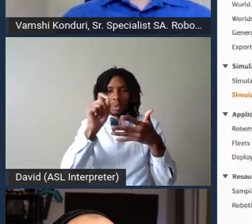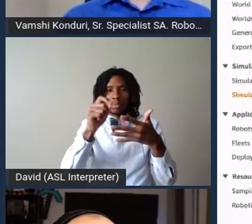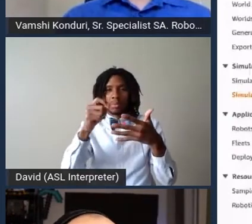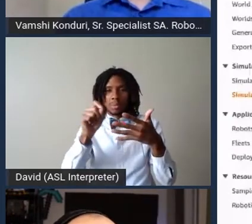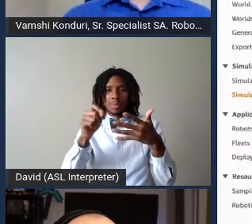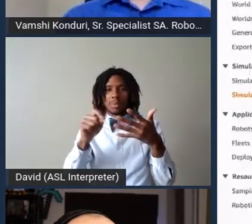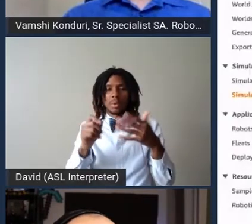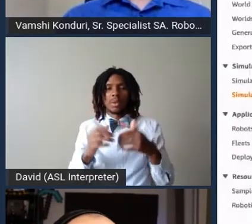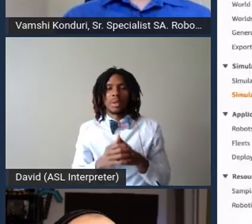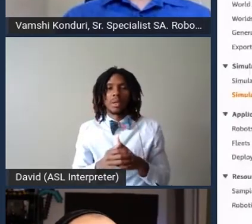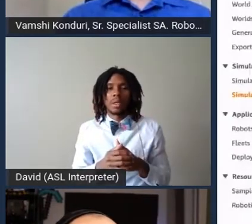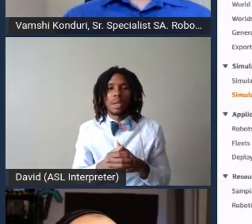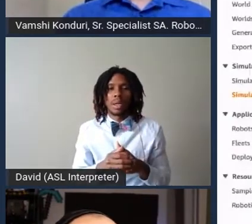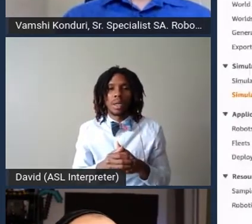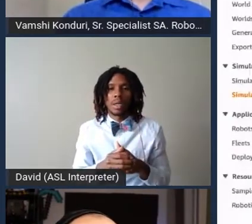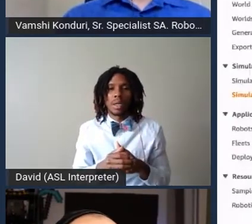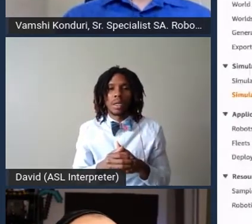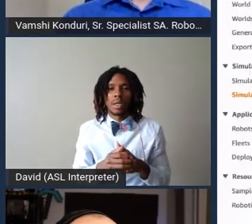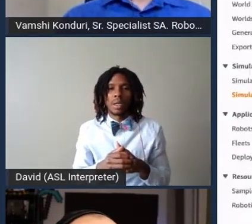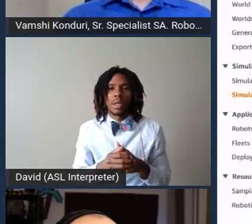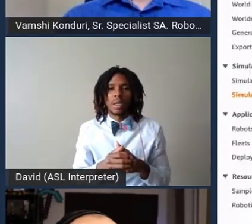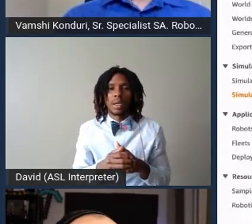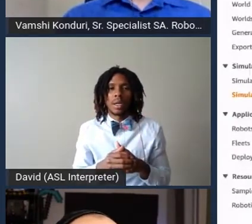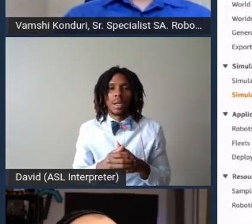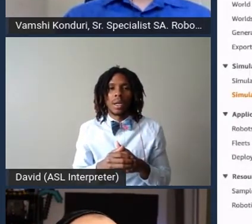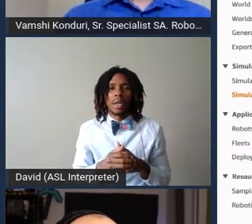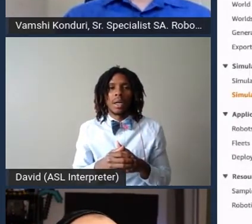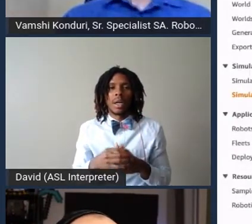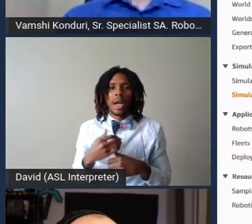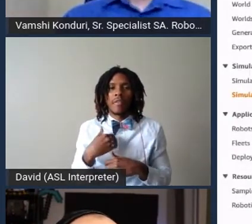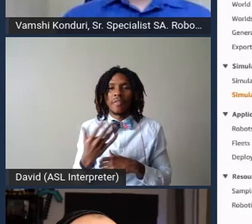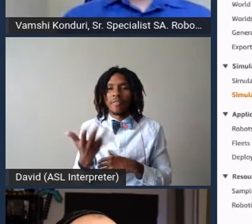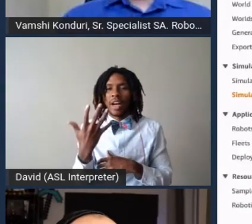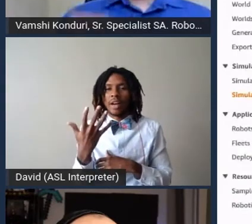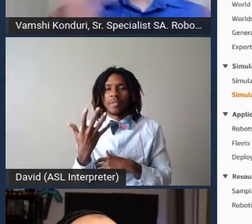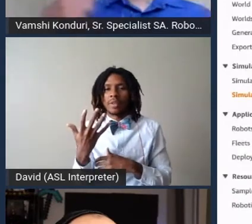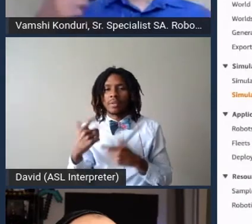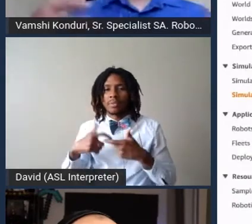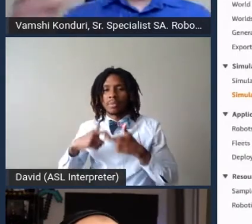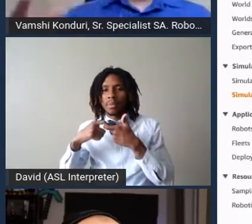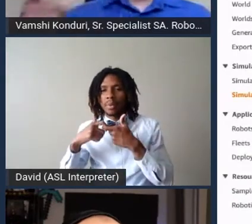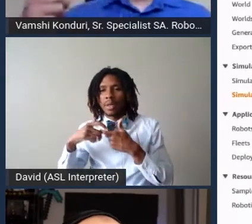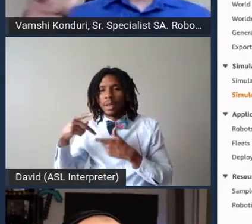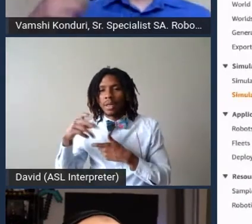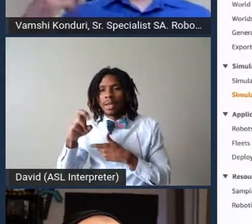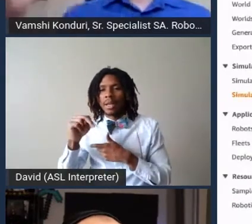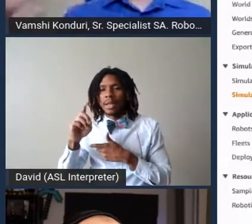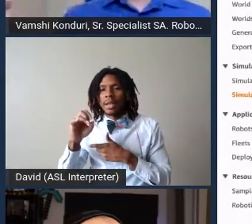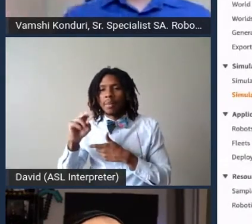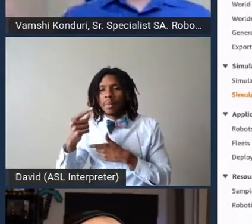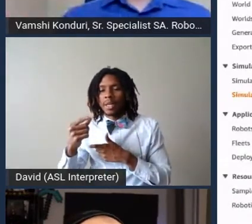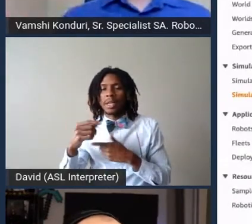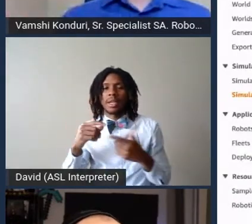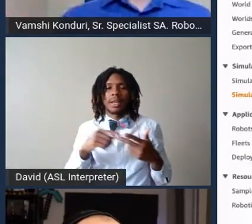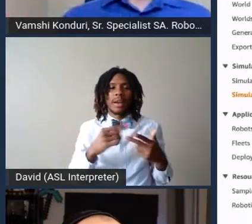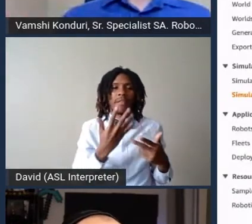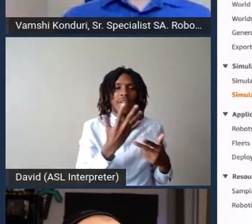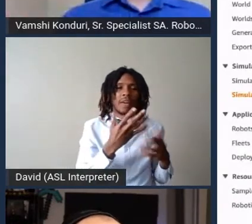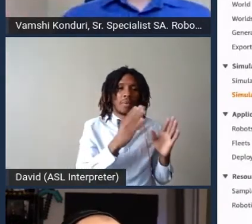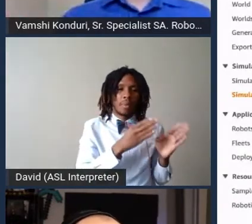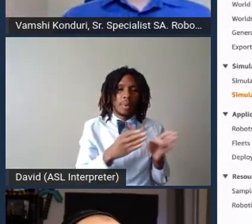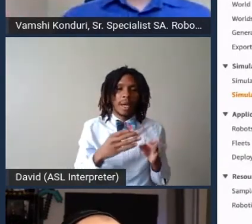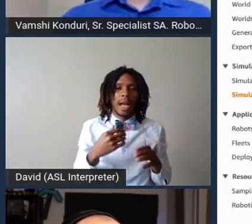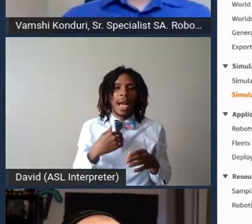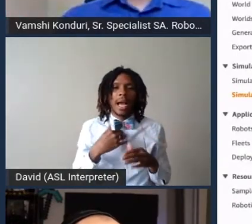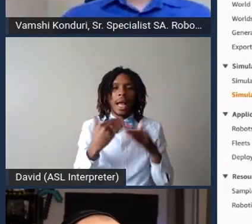And there are 5 pending and 5 that are preparing. I've asked it to limit it to 5 simulations at a time, which is the reason